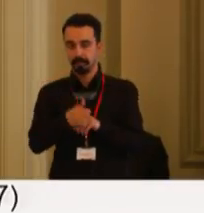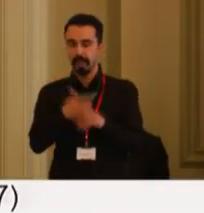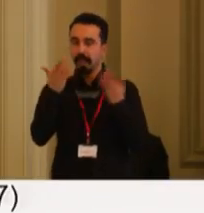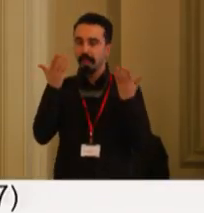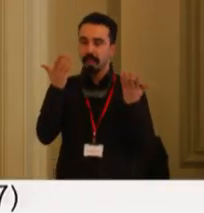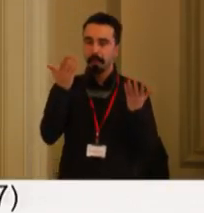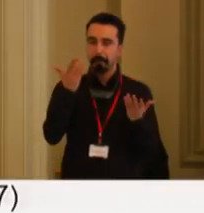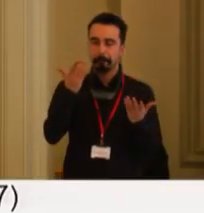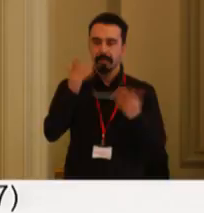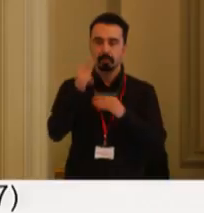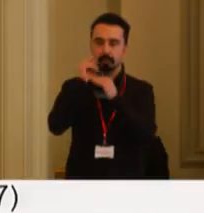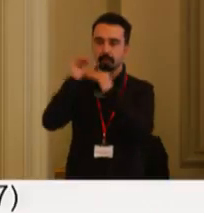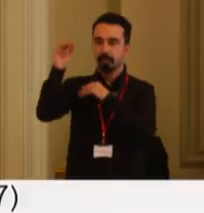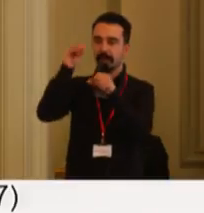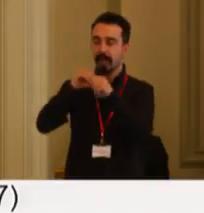issues. So